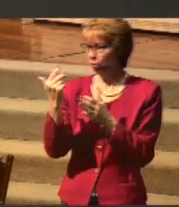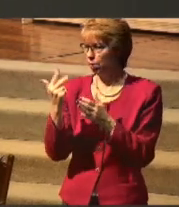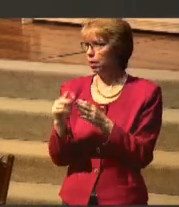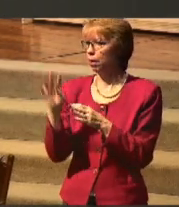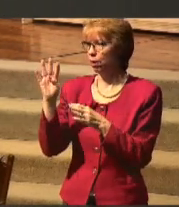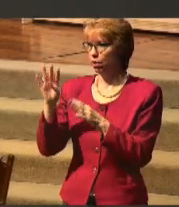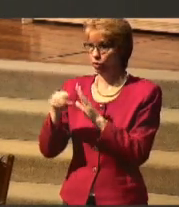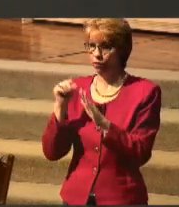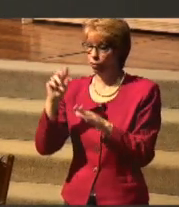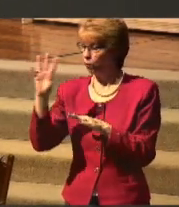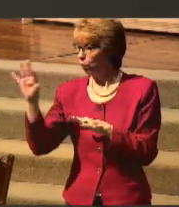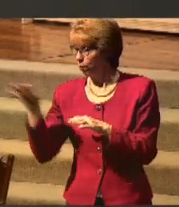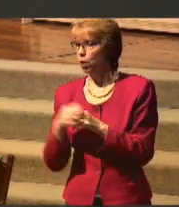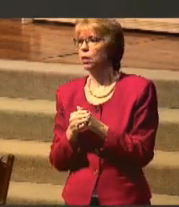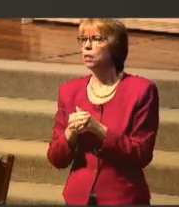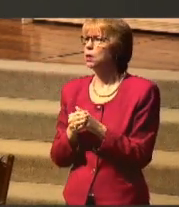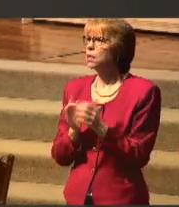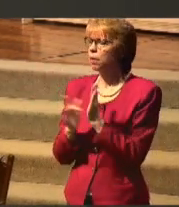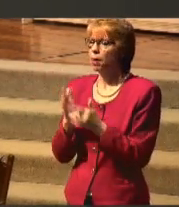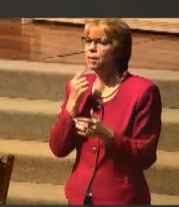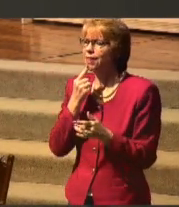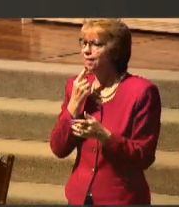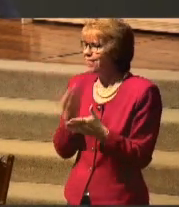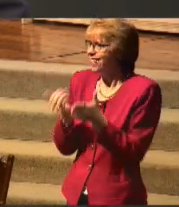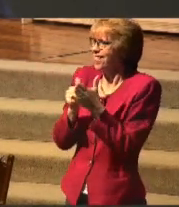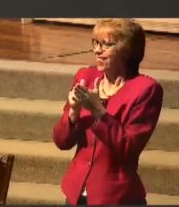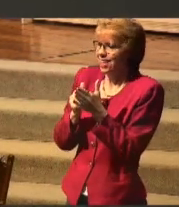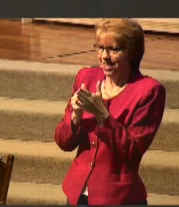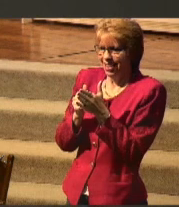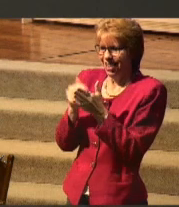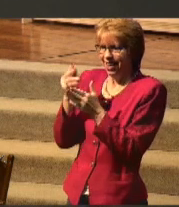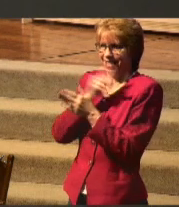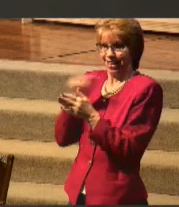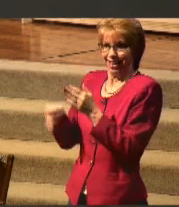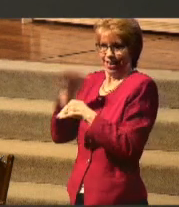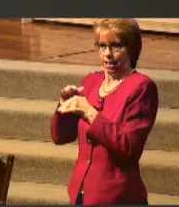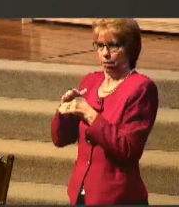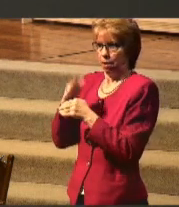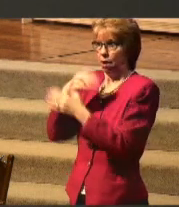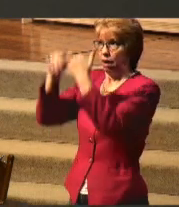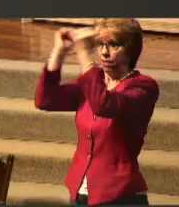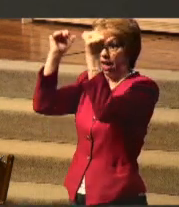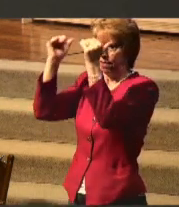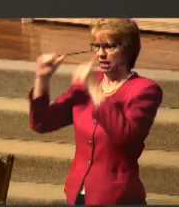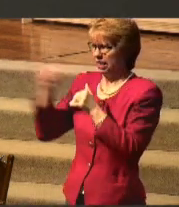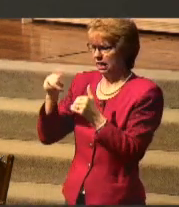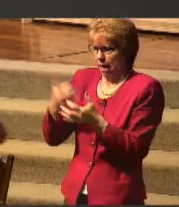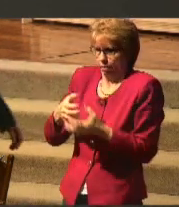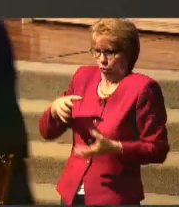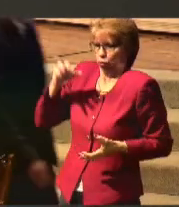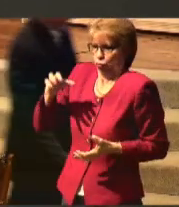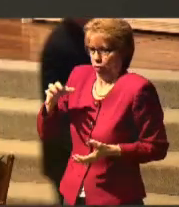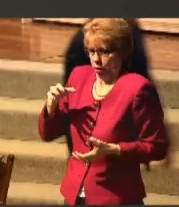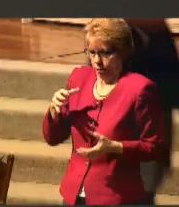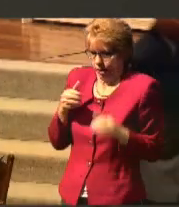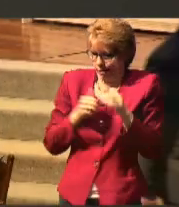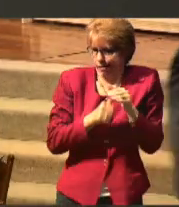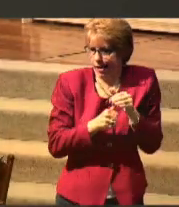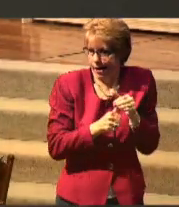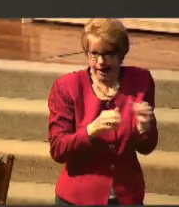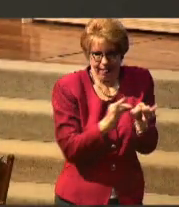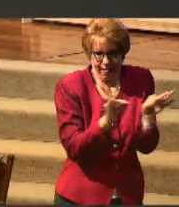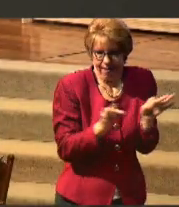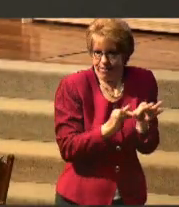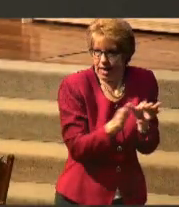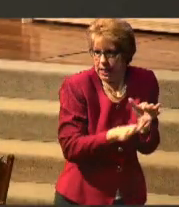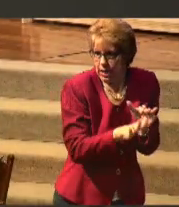Bible says, "Again, the kingdom of heaven is like unto a treasure hid in a field, the which